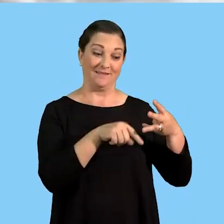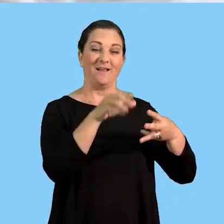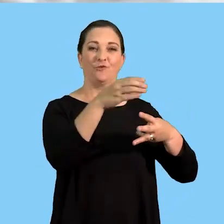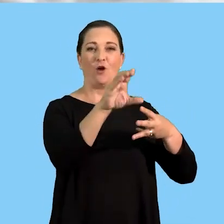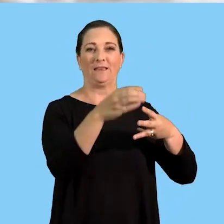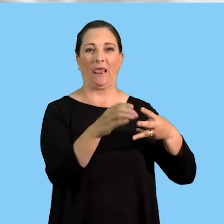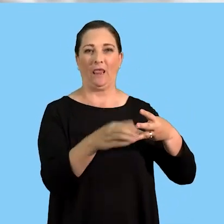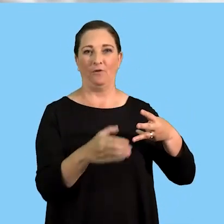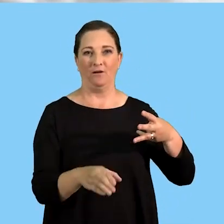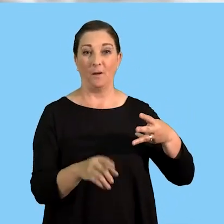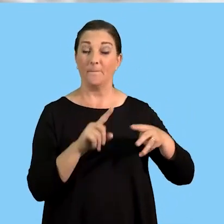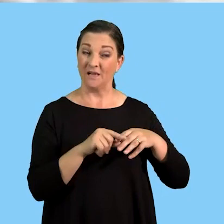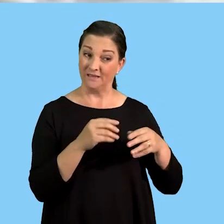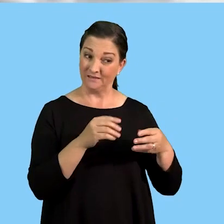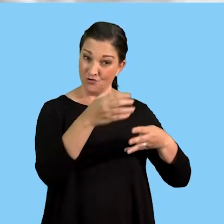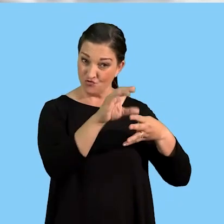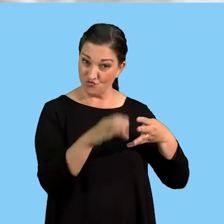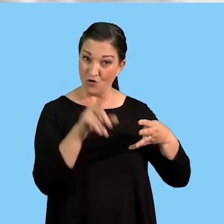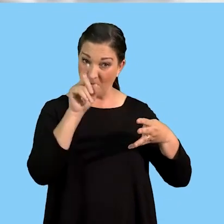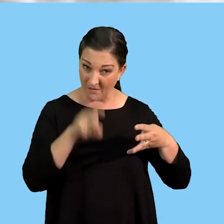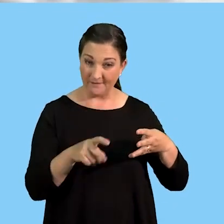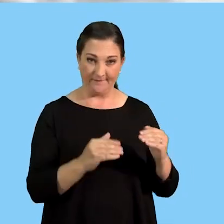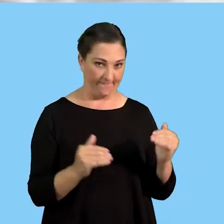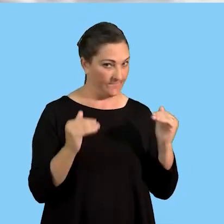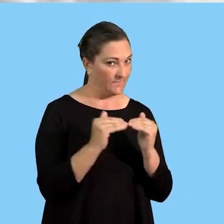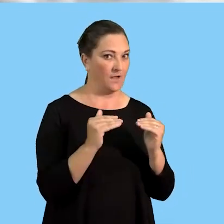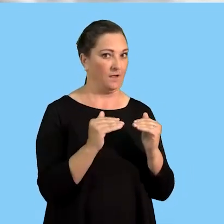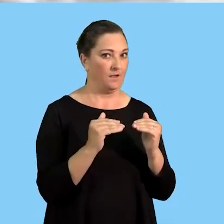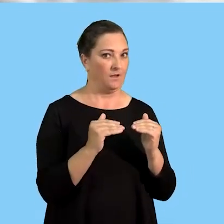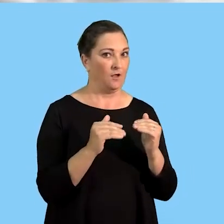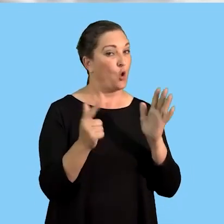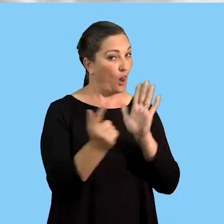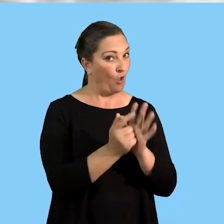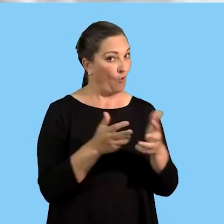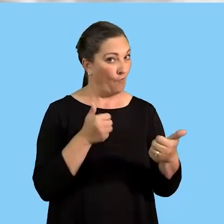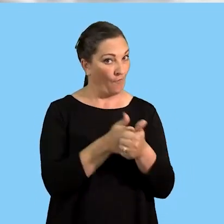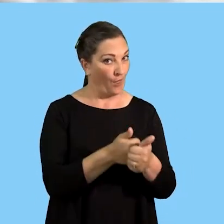criteria. And that criteria needs to be fair and according to the law.